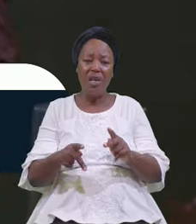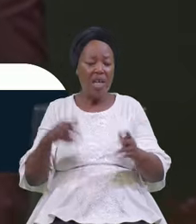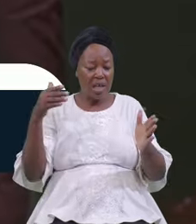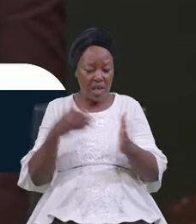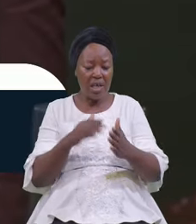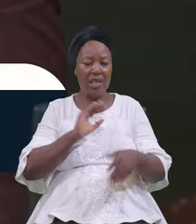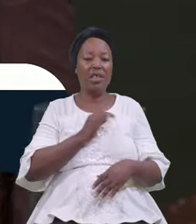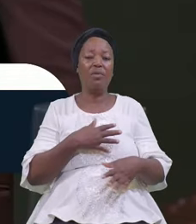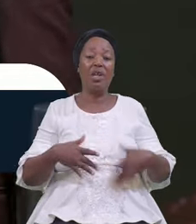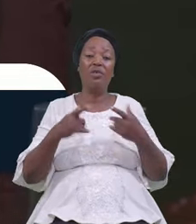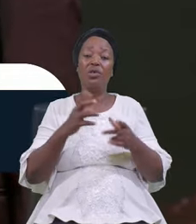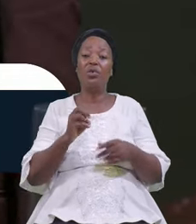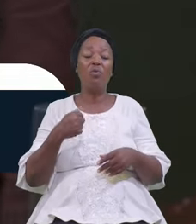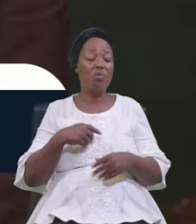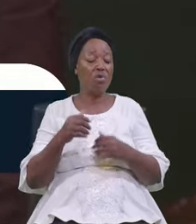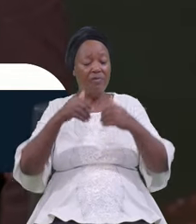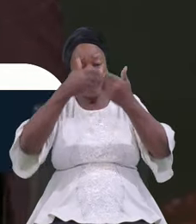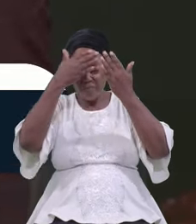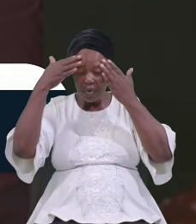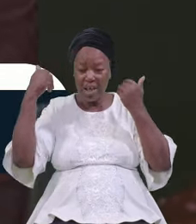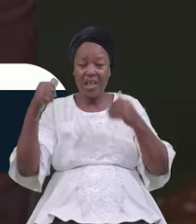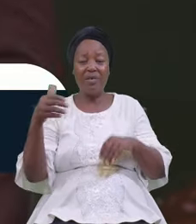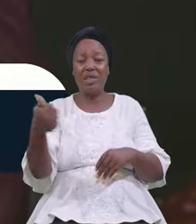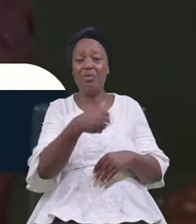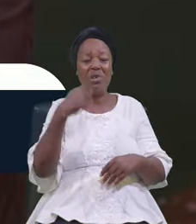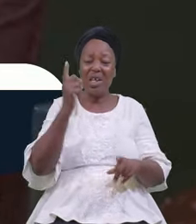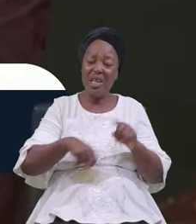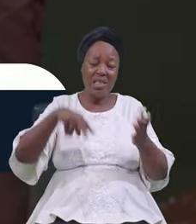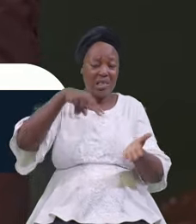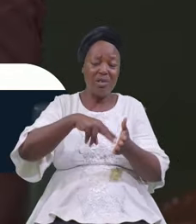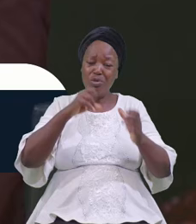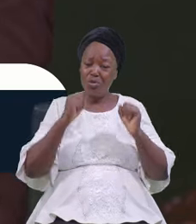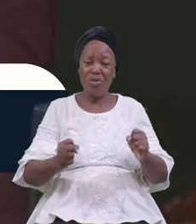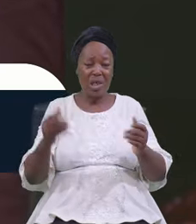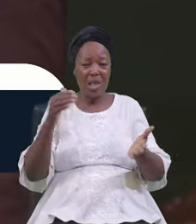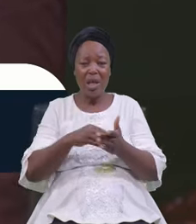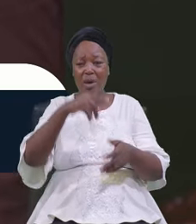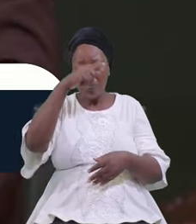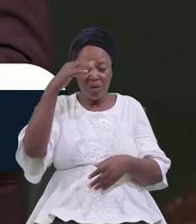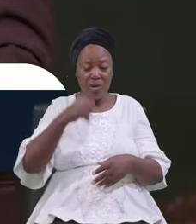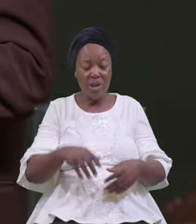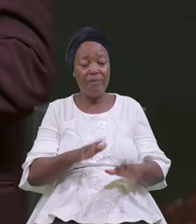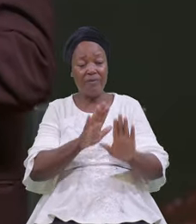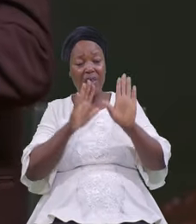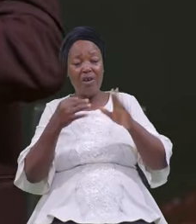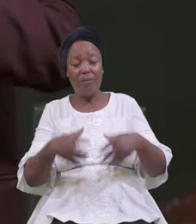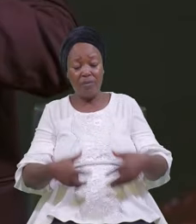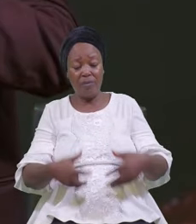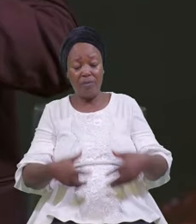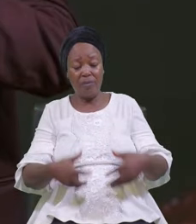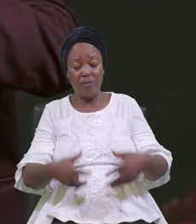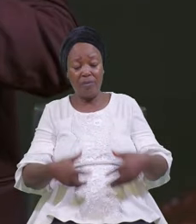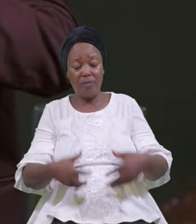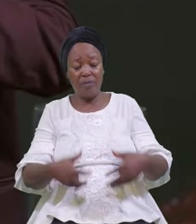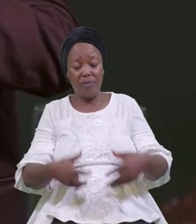we lose our feet. We cannot stand firm, because the fear of the wrath of men